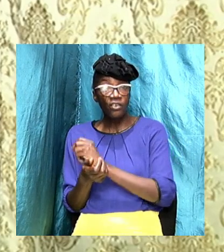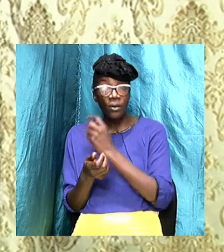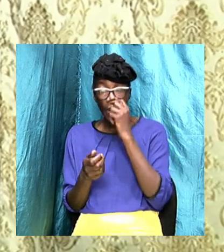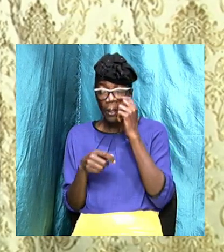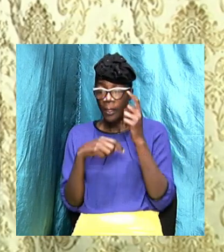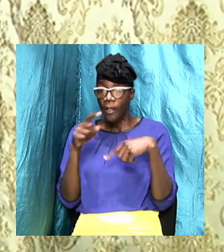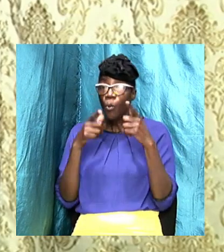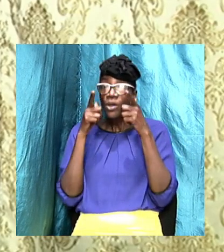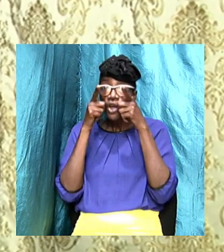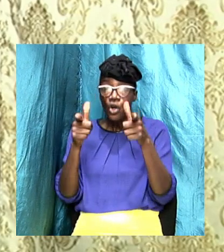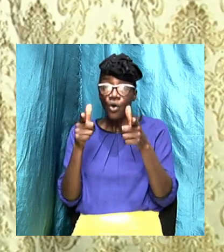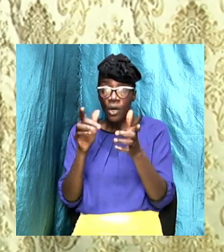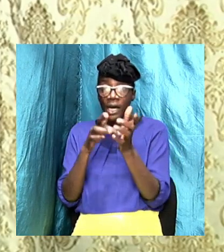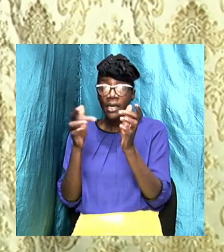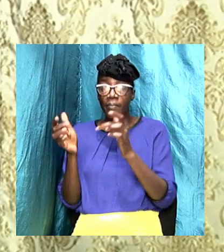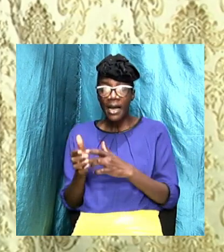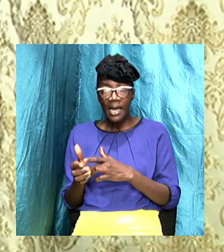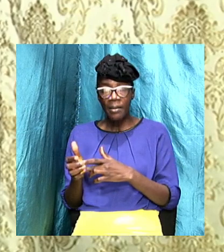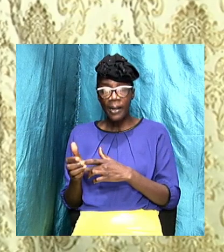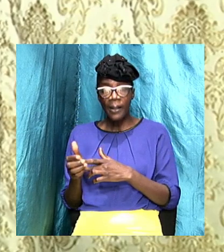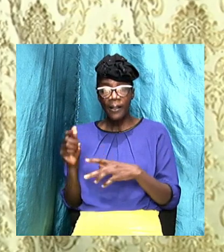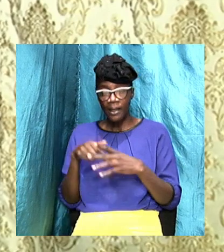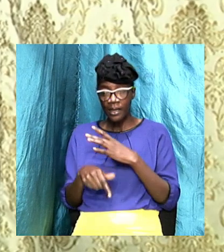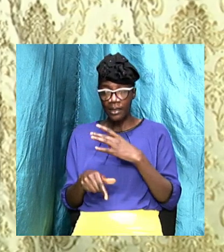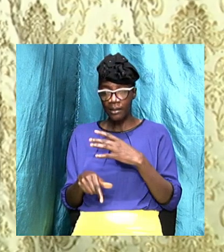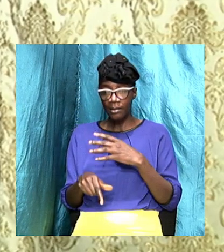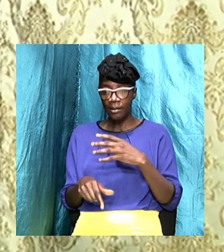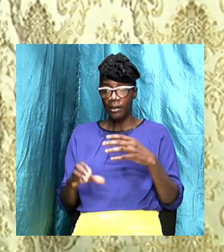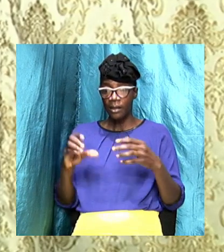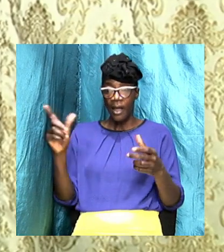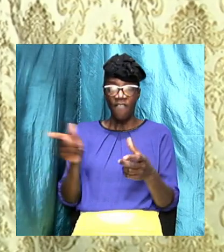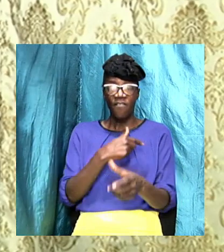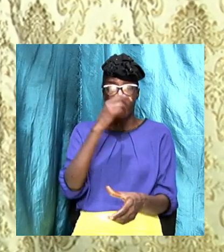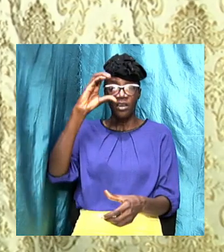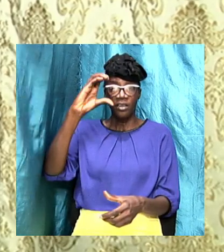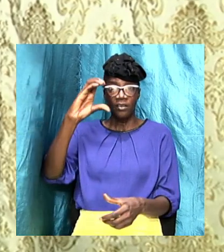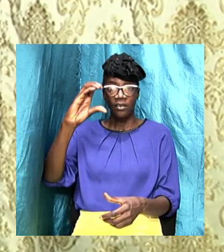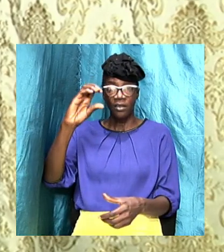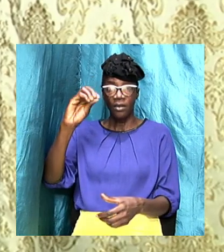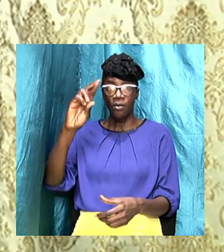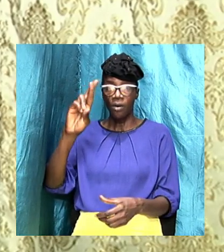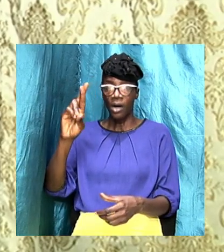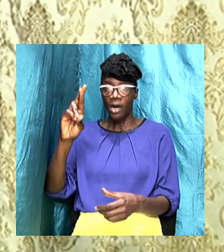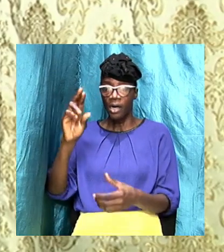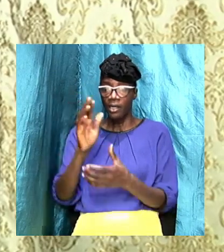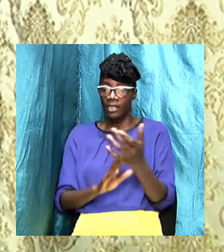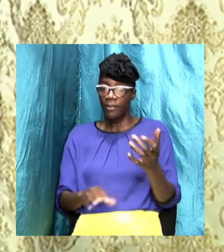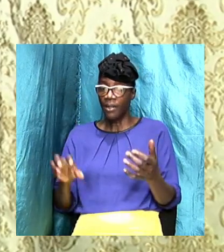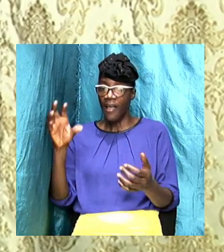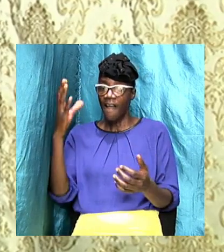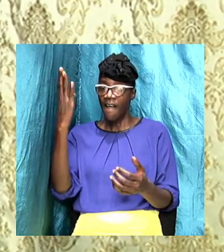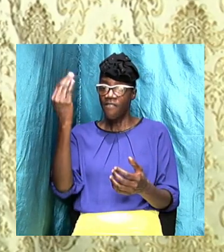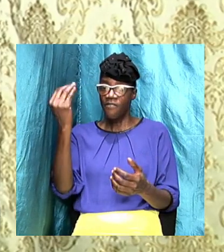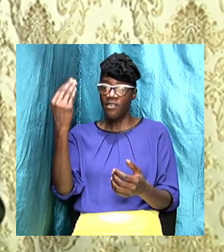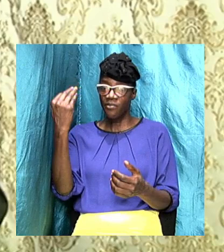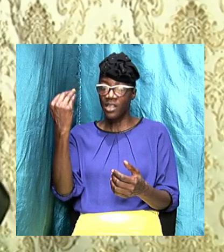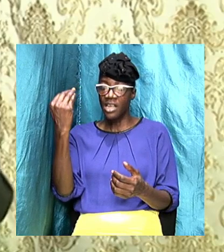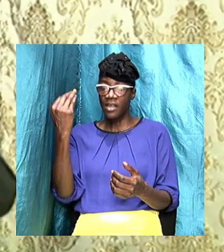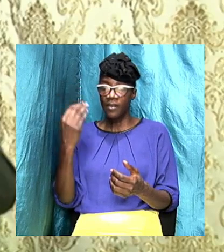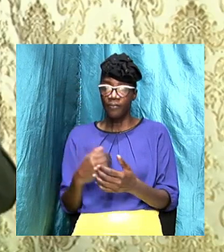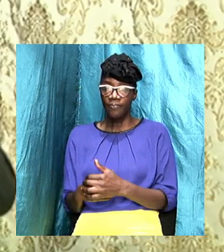when we look at the Bible in Corinthians, 1 Corinthians chapter 15, he says